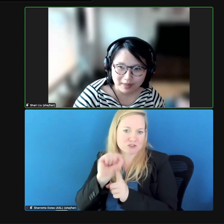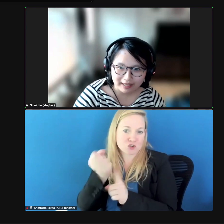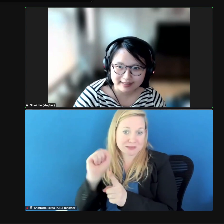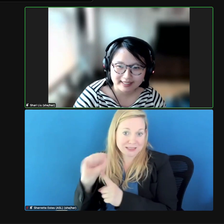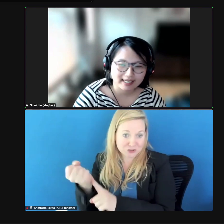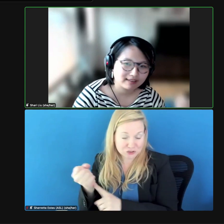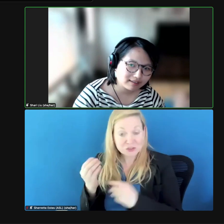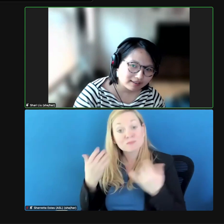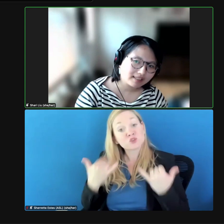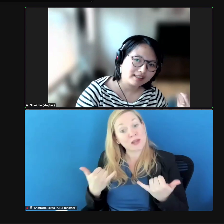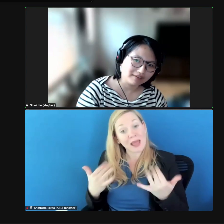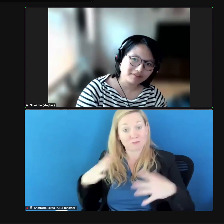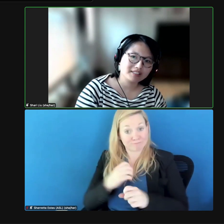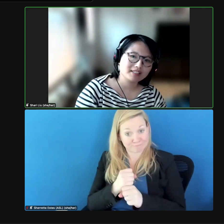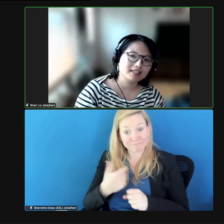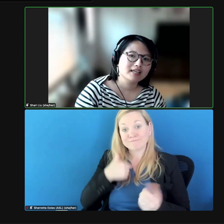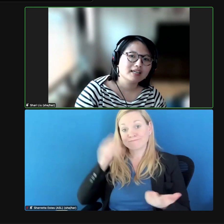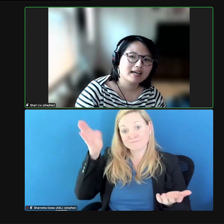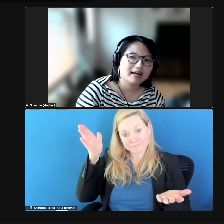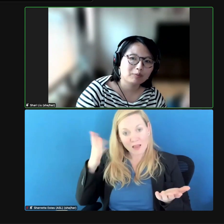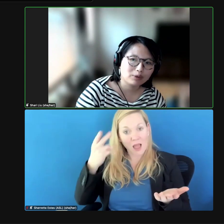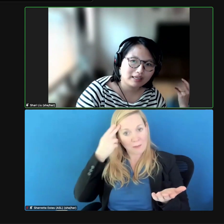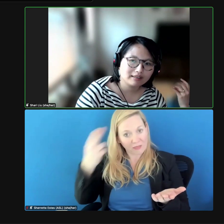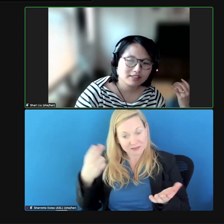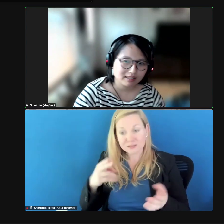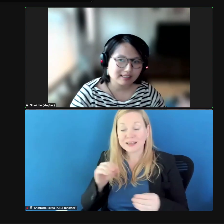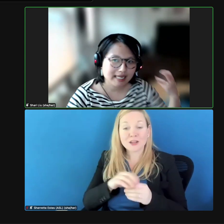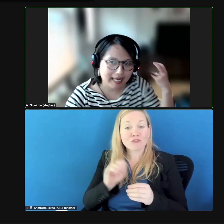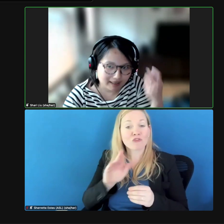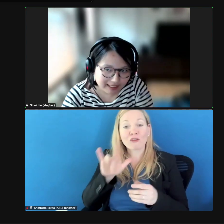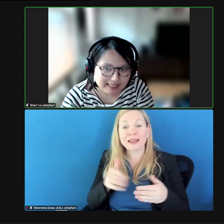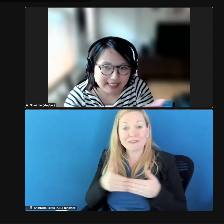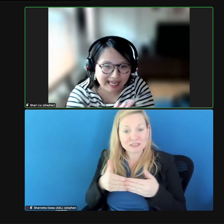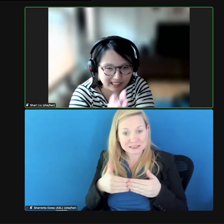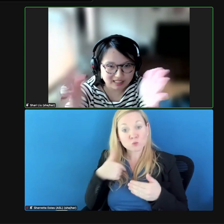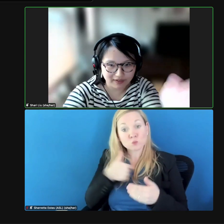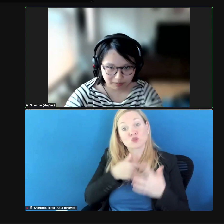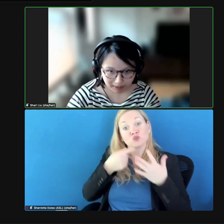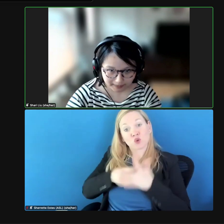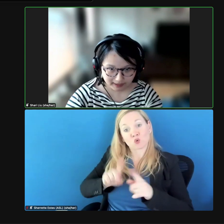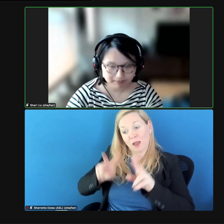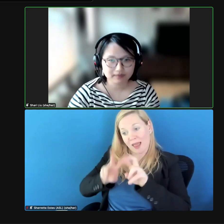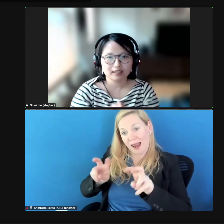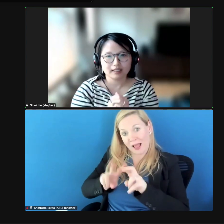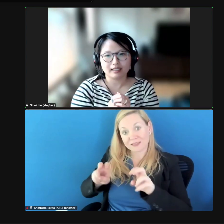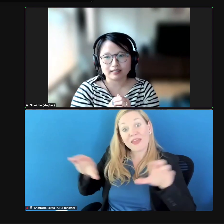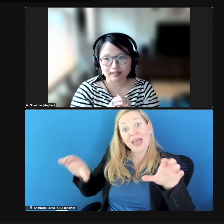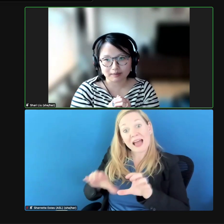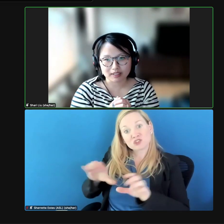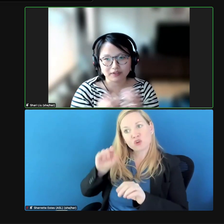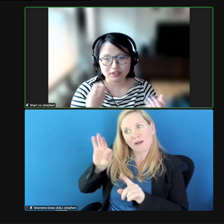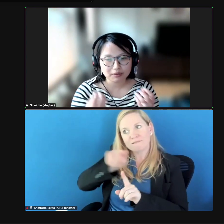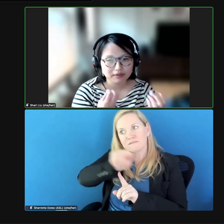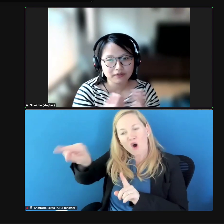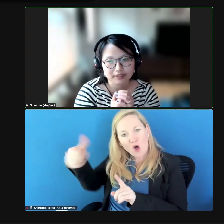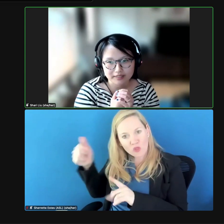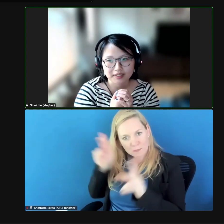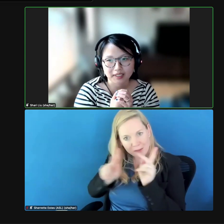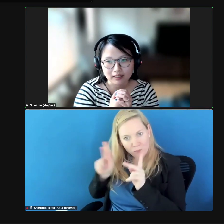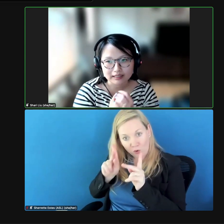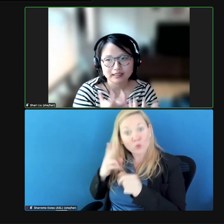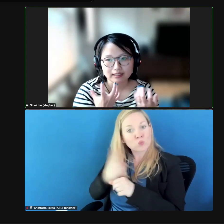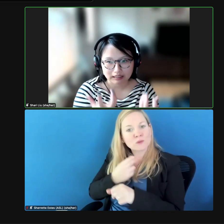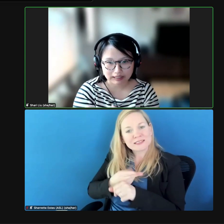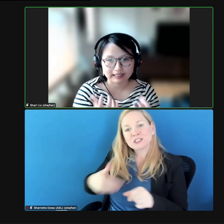presented a hypothesis that early in infancy, we start to analyze the actions of other people in terms of intuitive theories